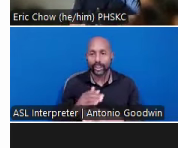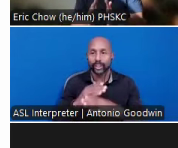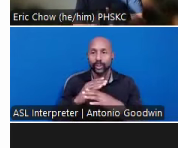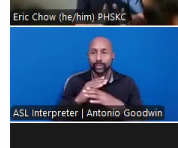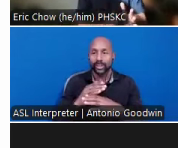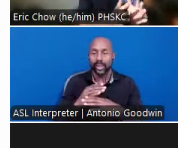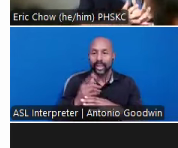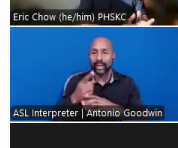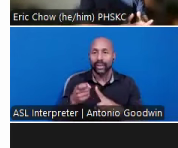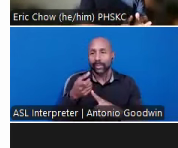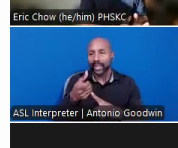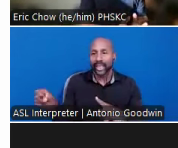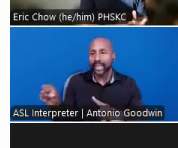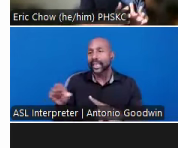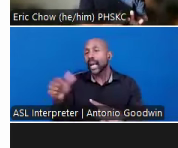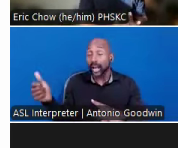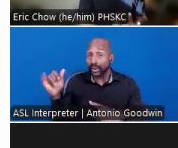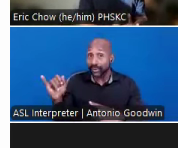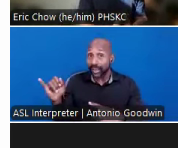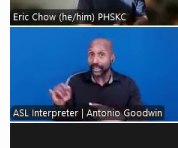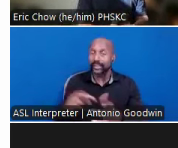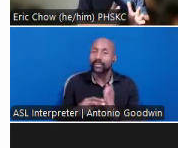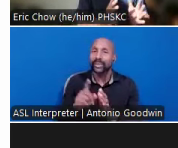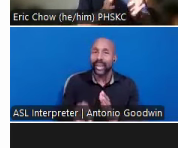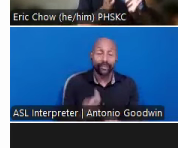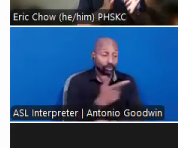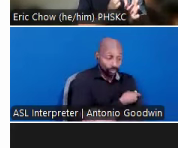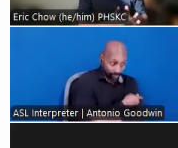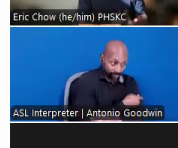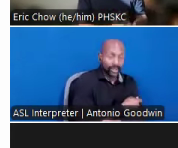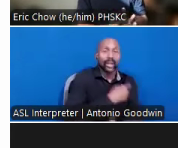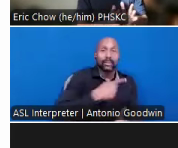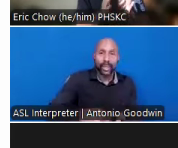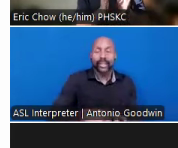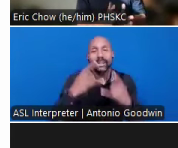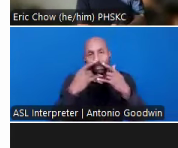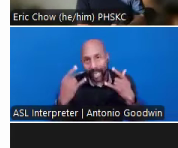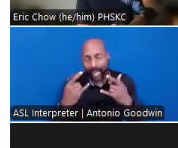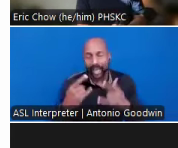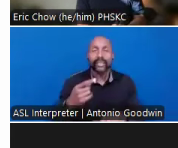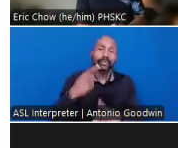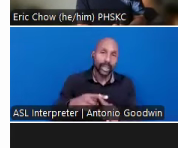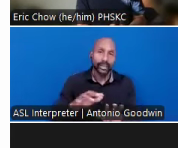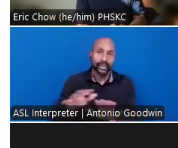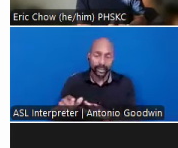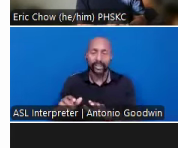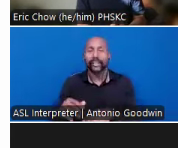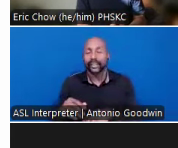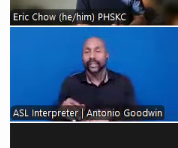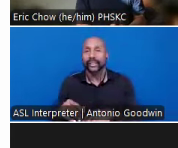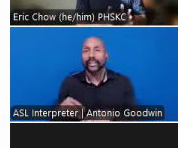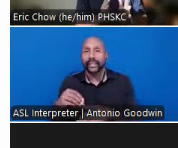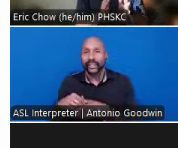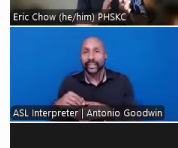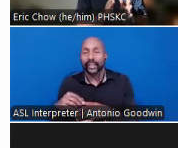vaccine, plus take those other precautions that I'm talking about. So that includes wearing a well-fitting, high-quality